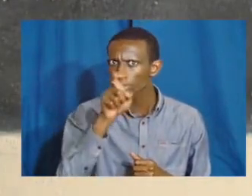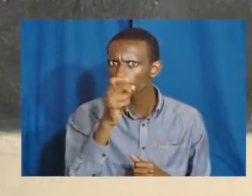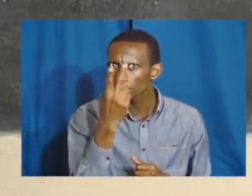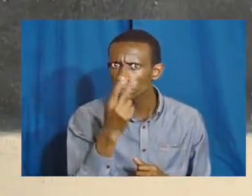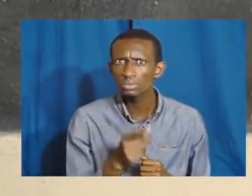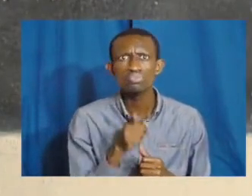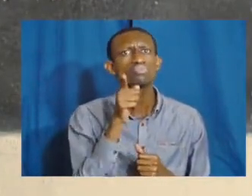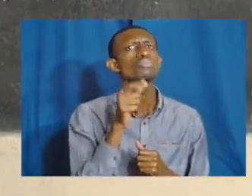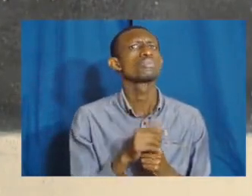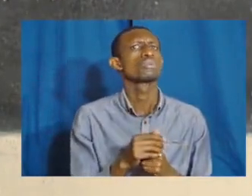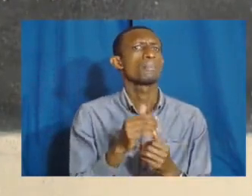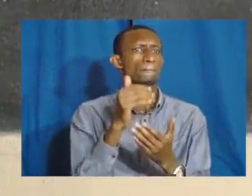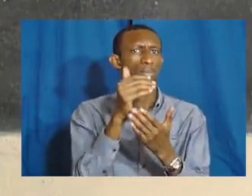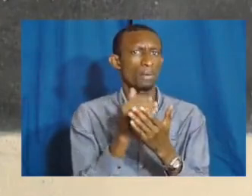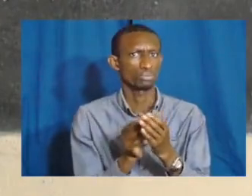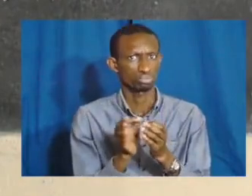describe